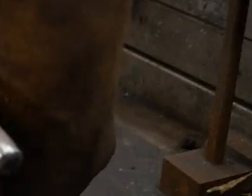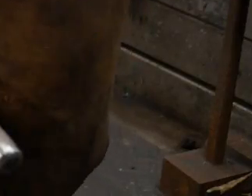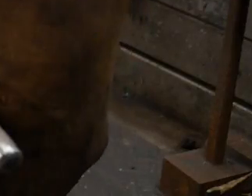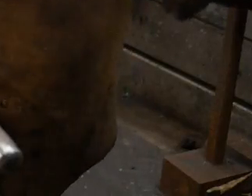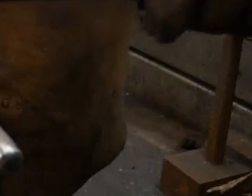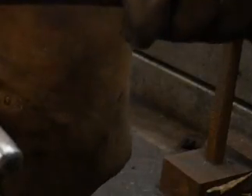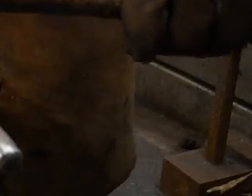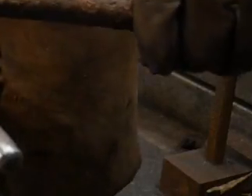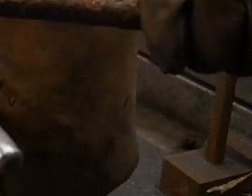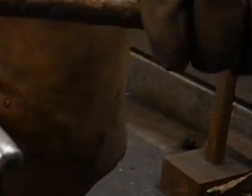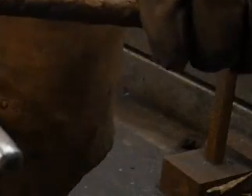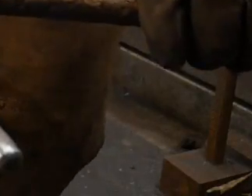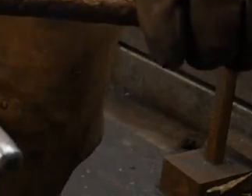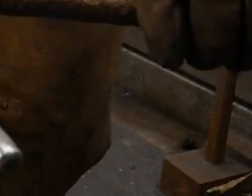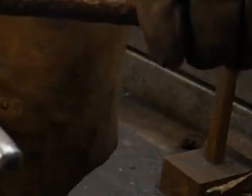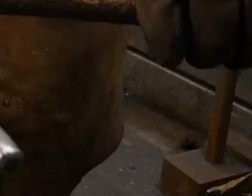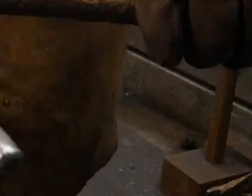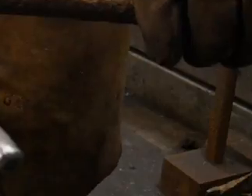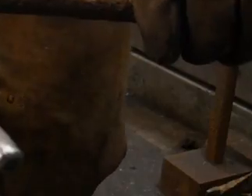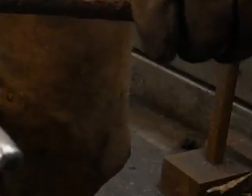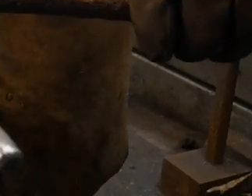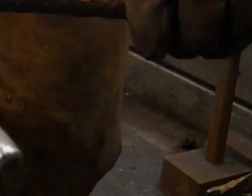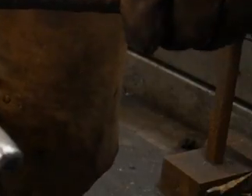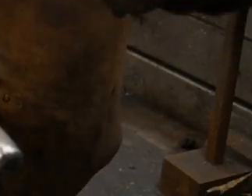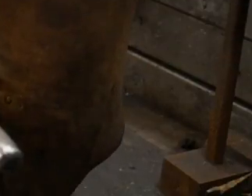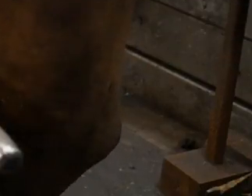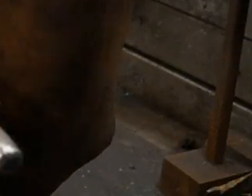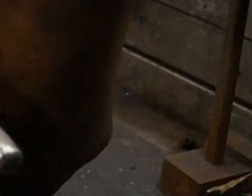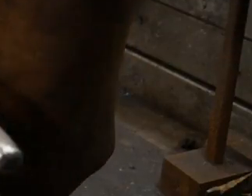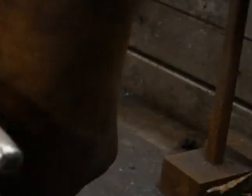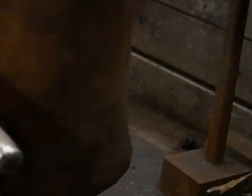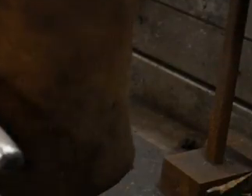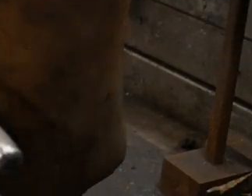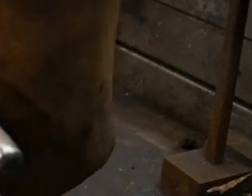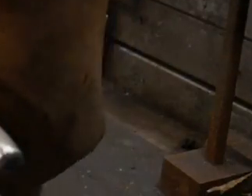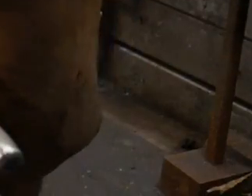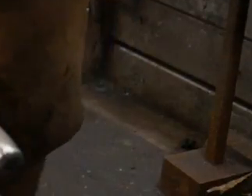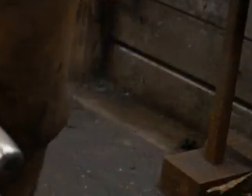higher grade than the rectangular one?